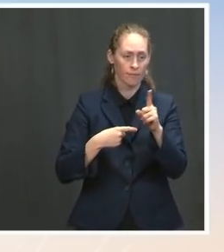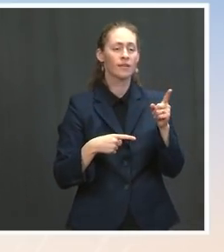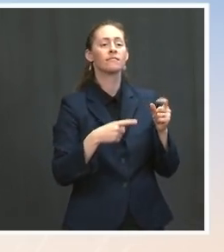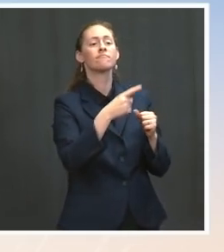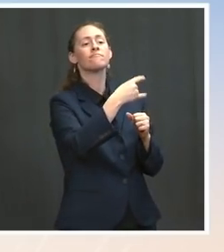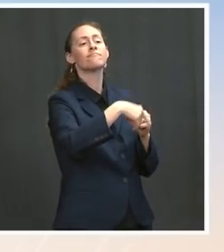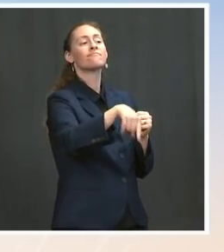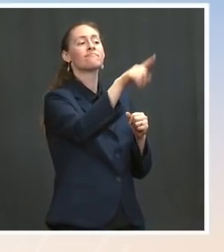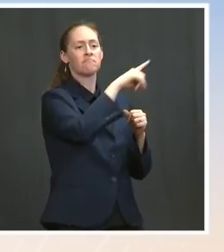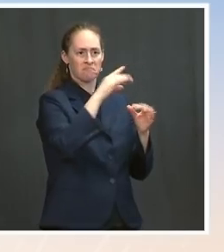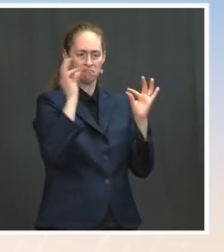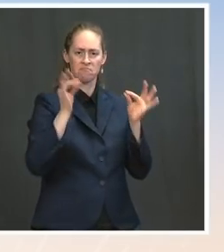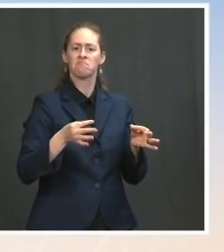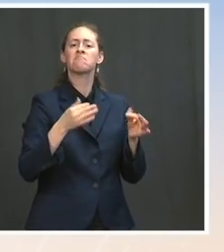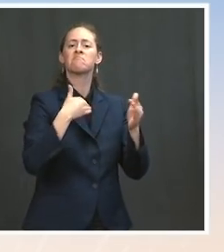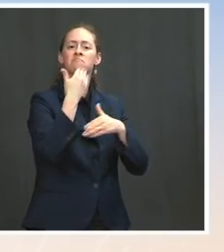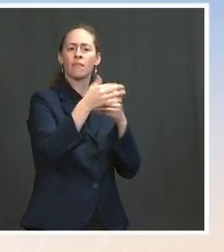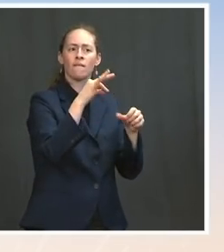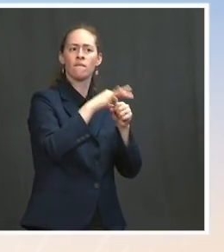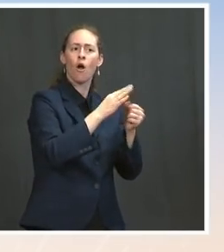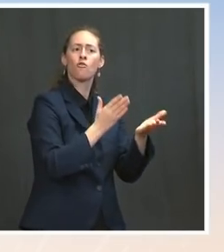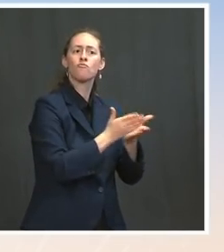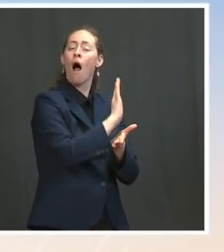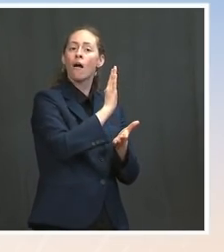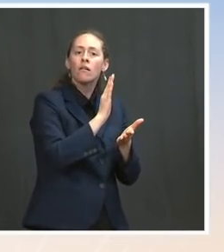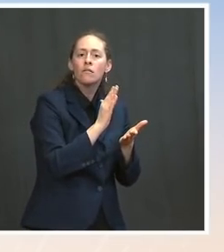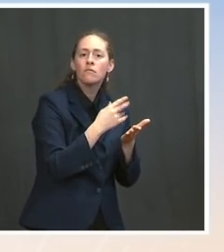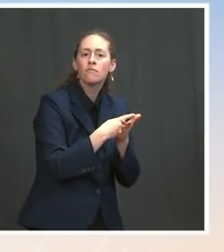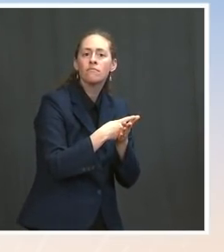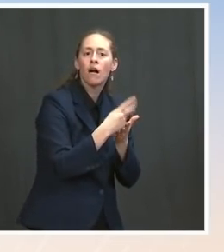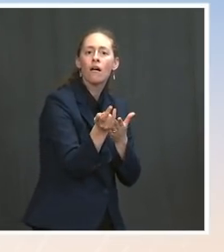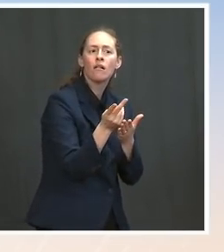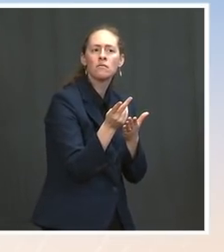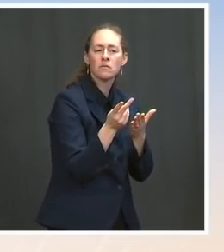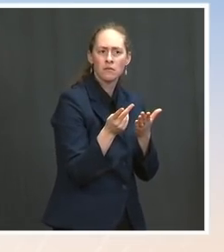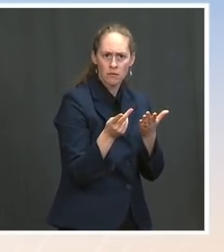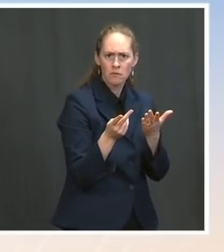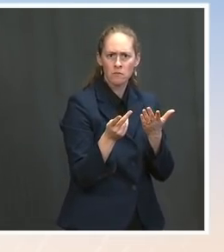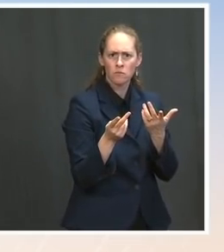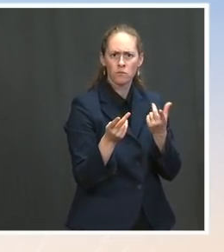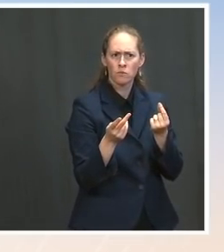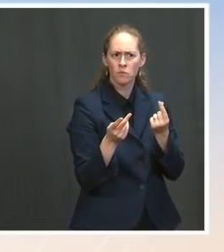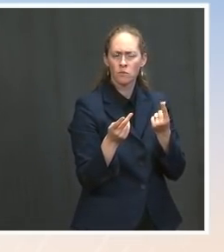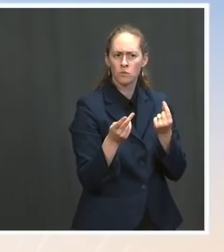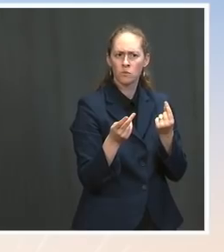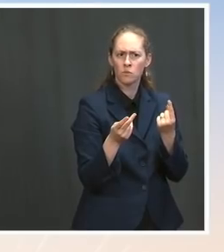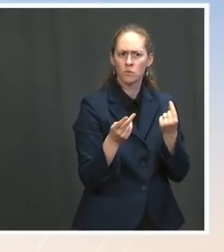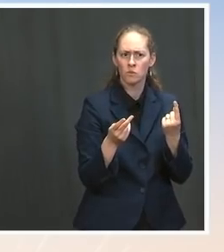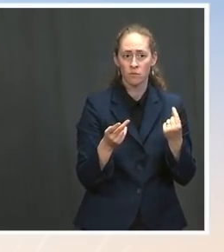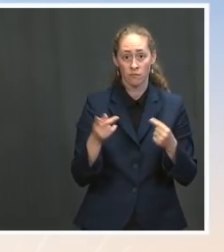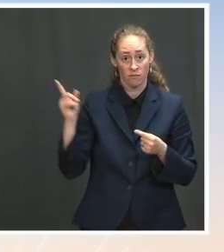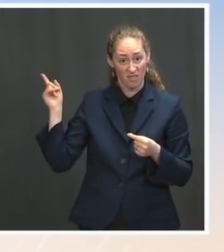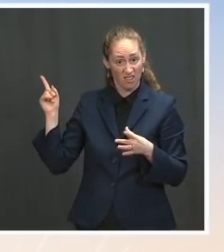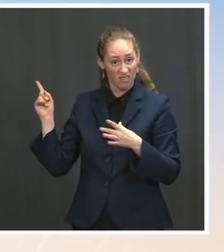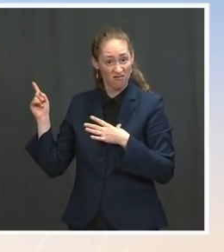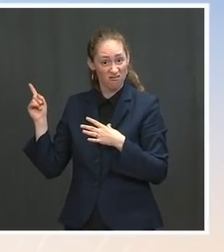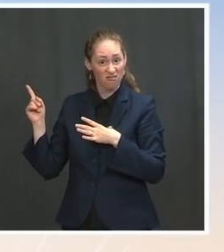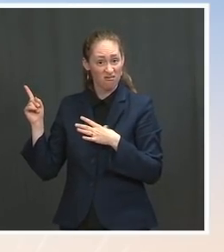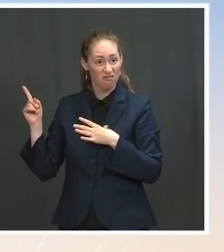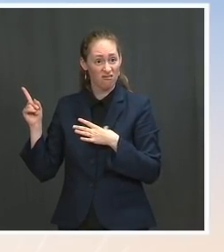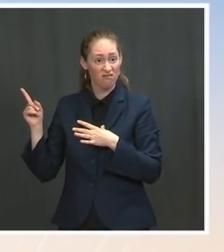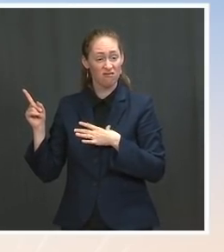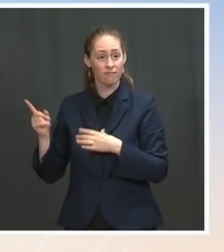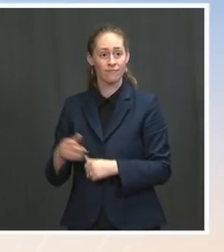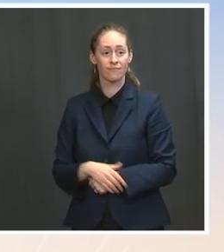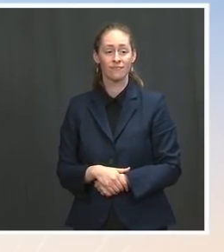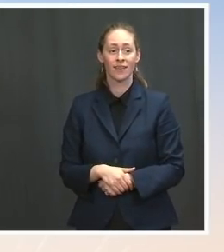for a bill, but if the bill does not advance to his desk, is that something he's going to be okay living with? Again, I don't think the president is